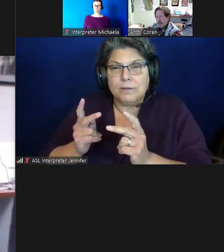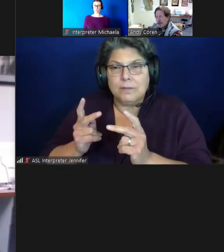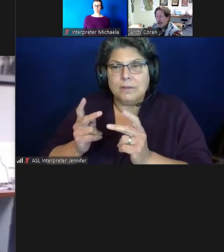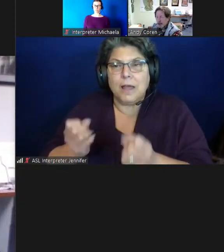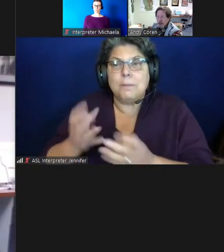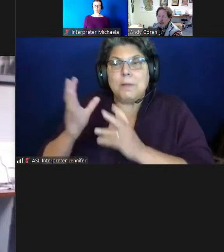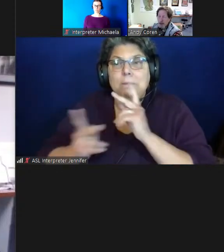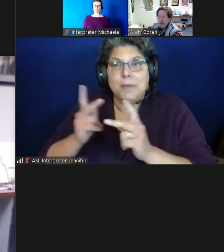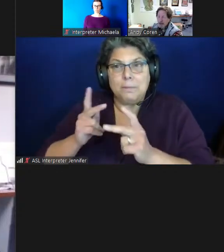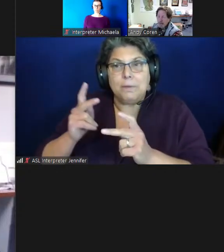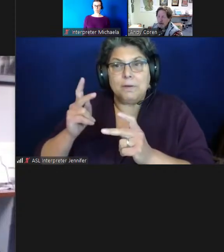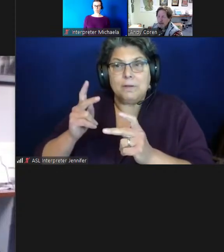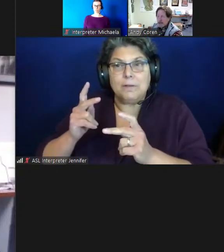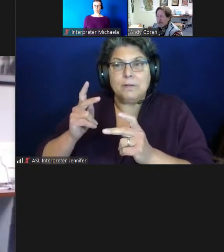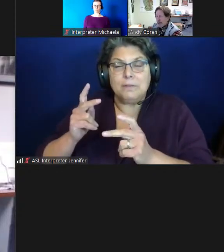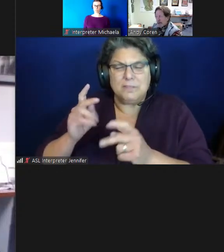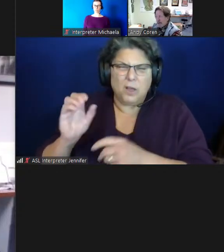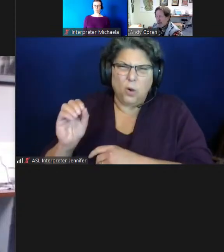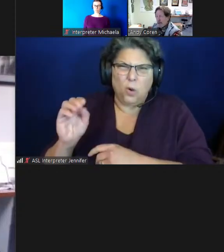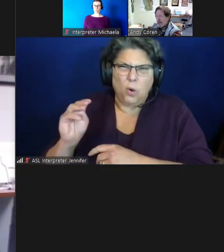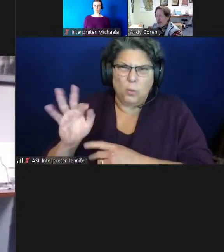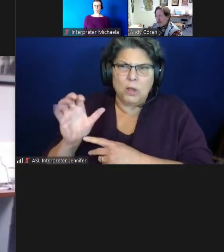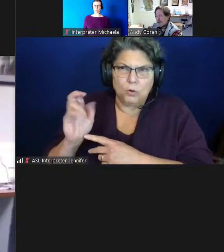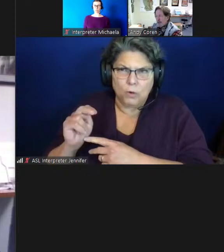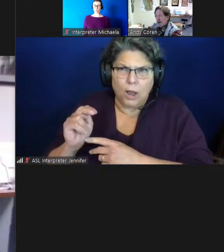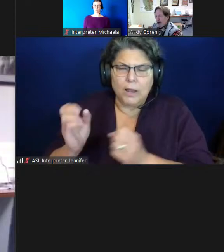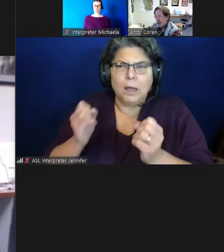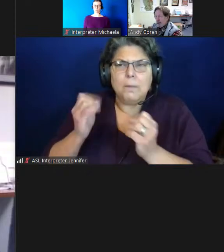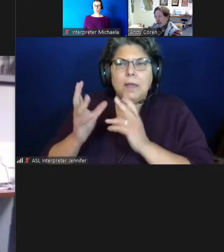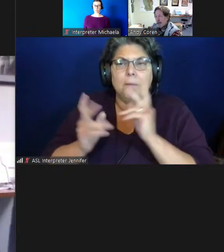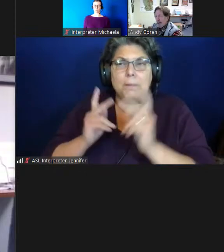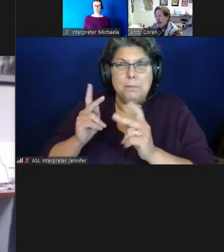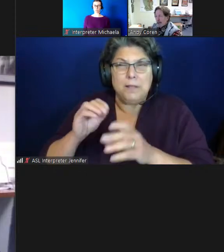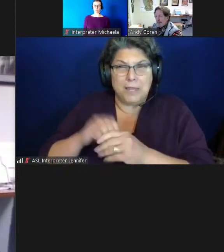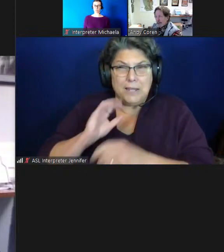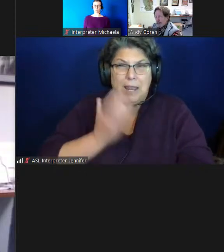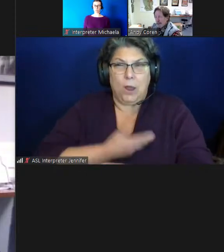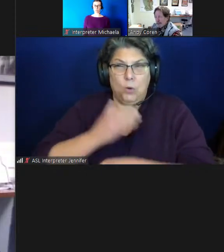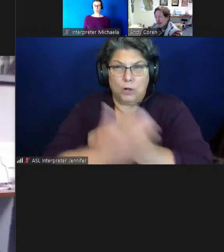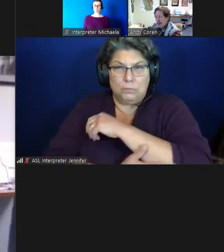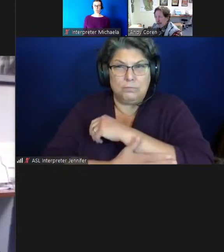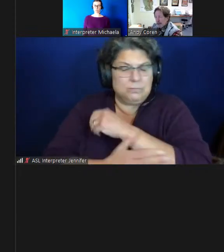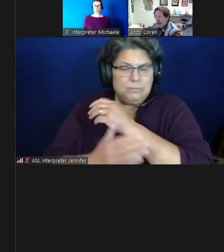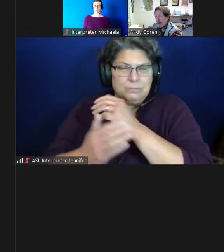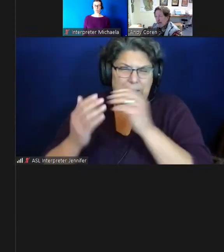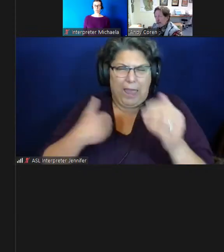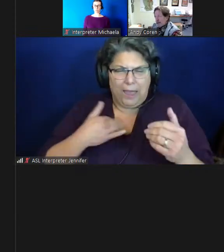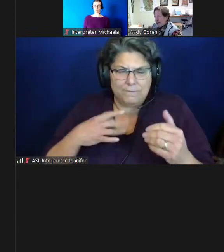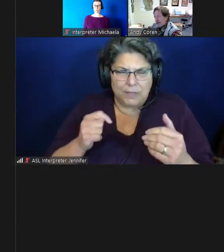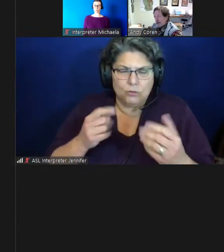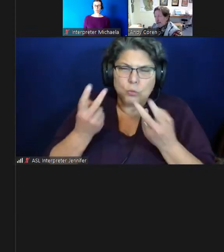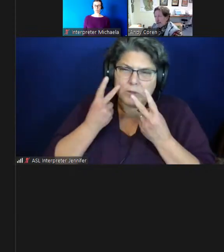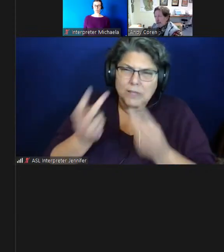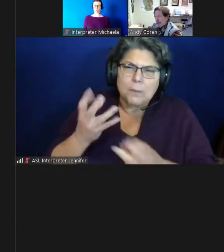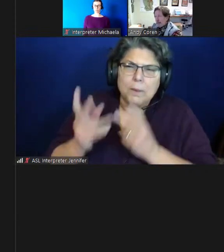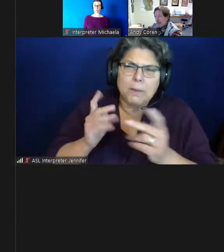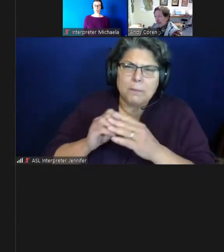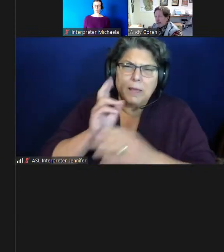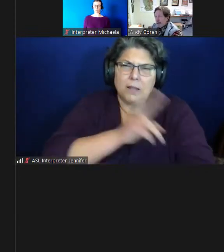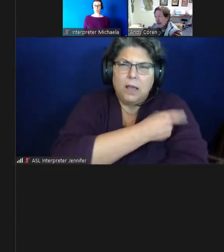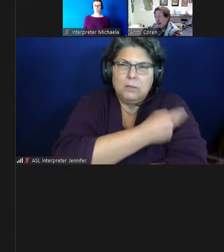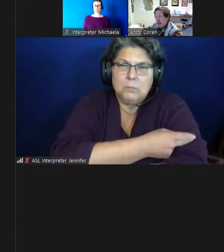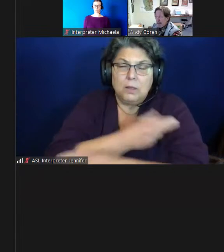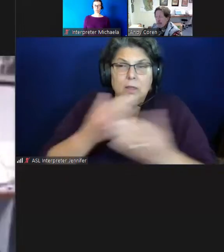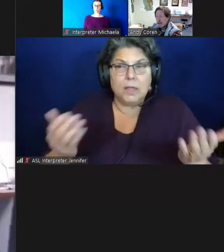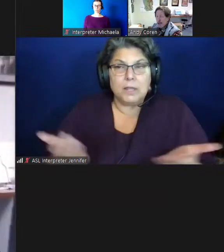in our community. The Omicron variant is in the community. So we are looking at hospitalization data. And as you can see in